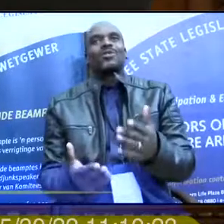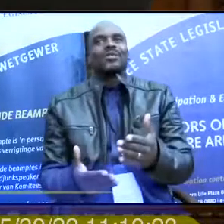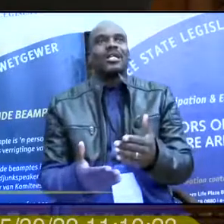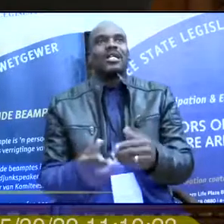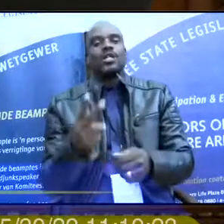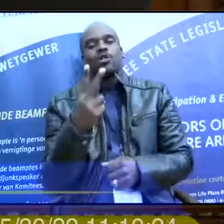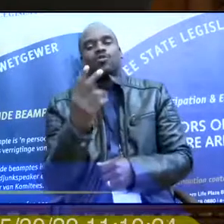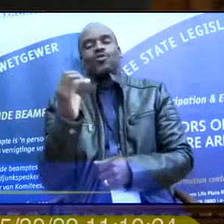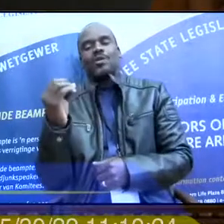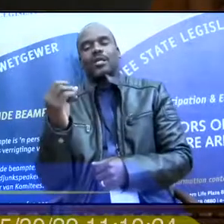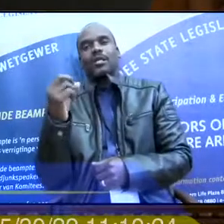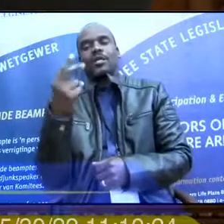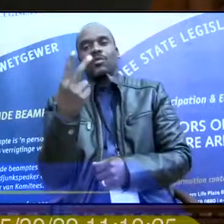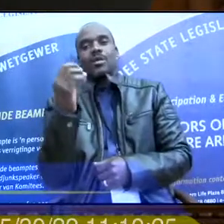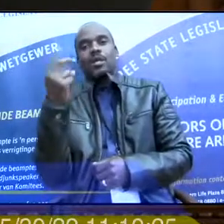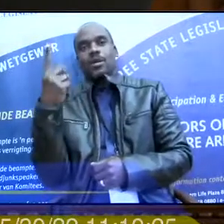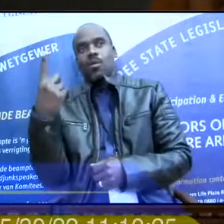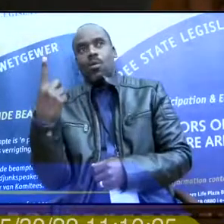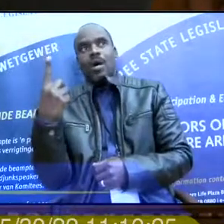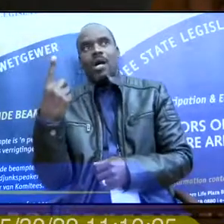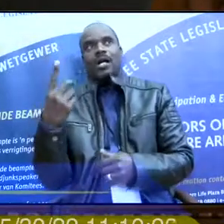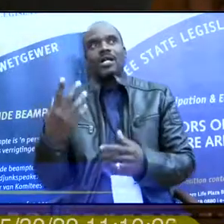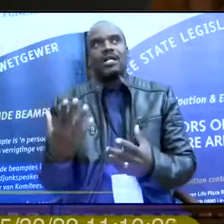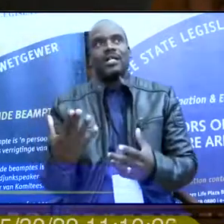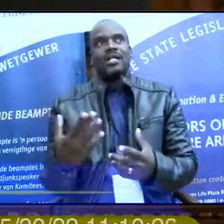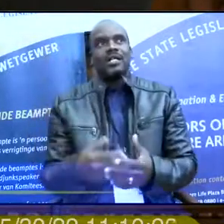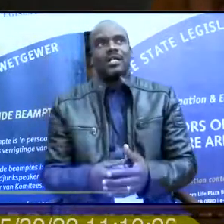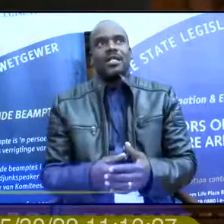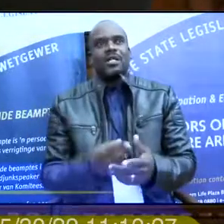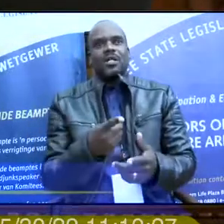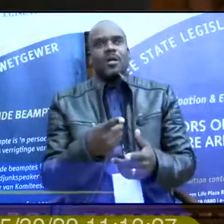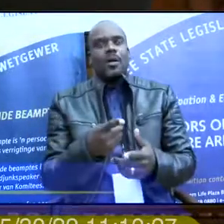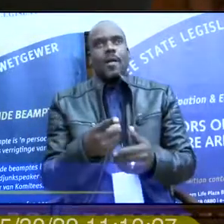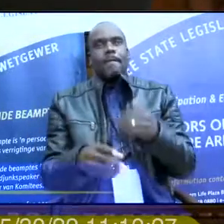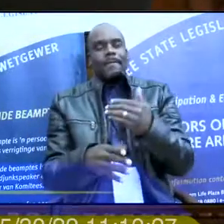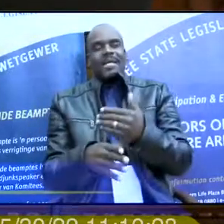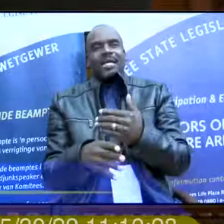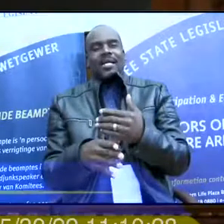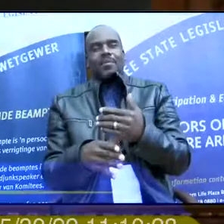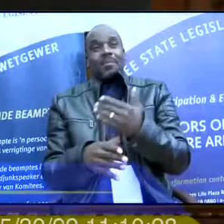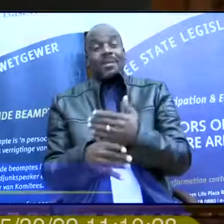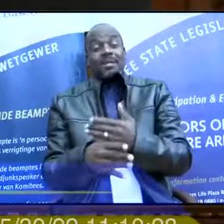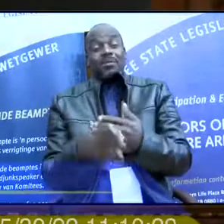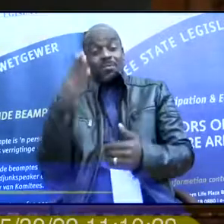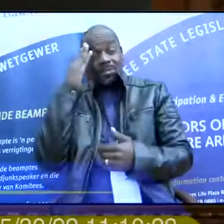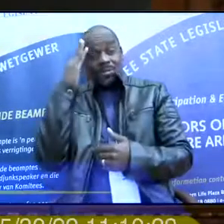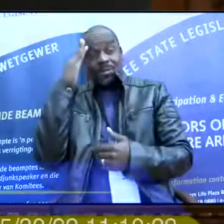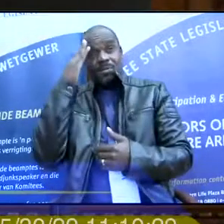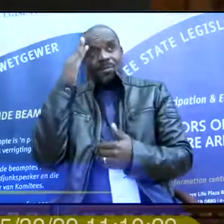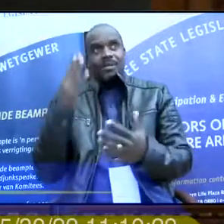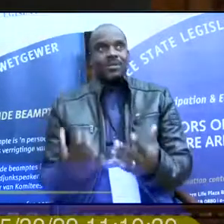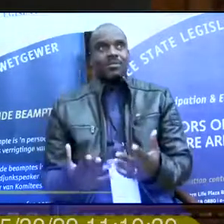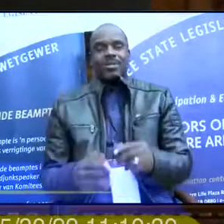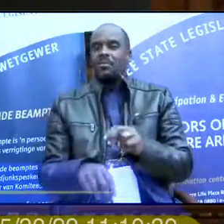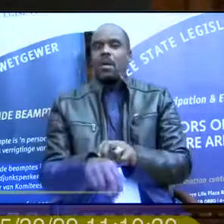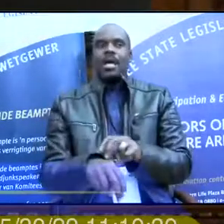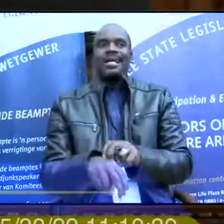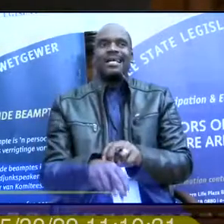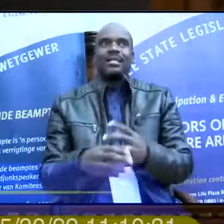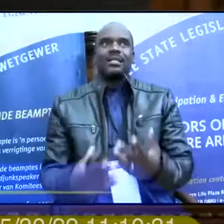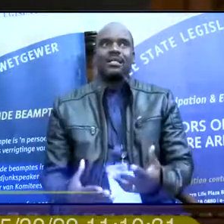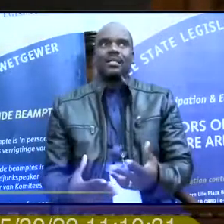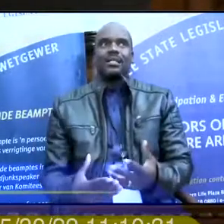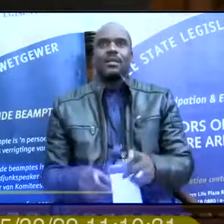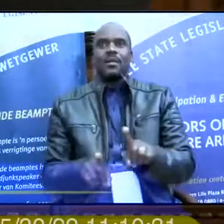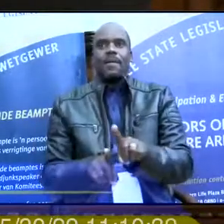2021 the floods that we've experienced in case it in and also the disasters that has happened in parts of the